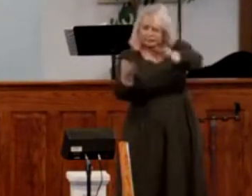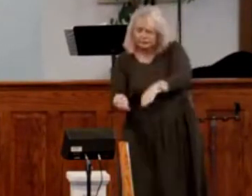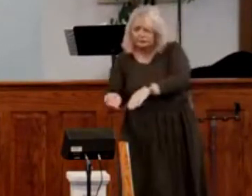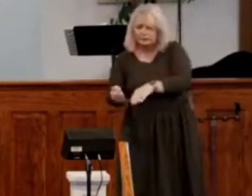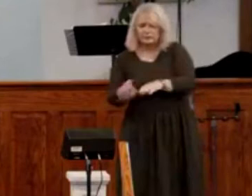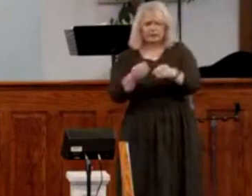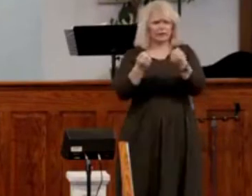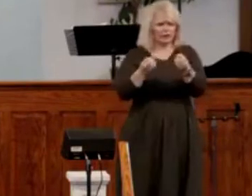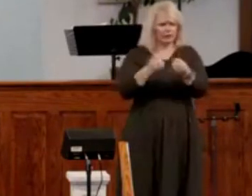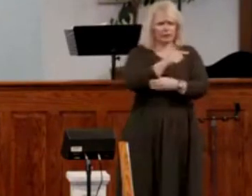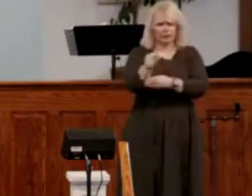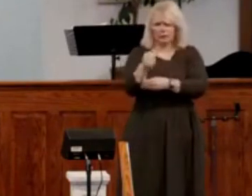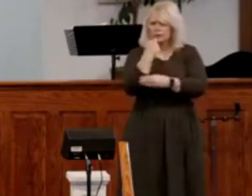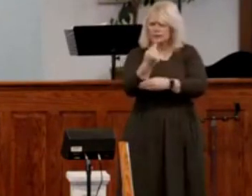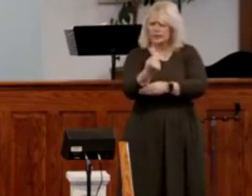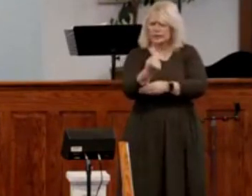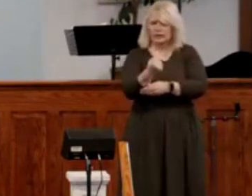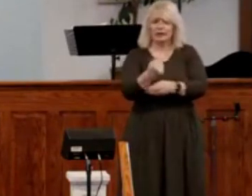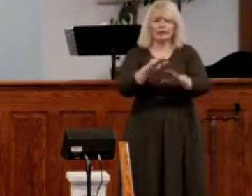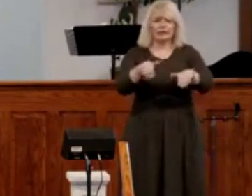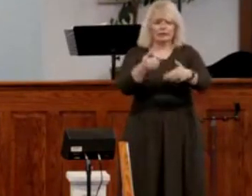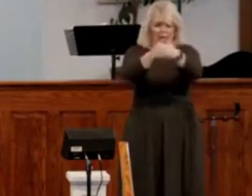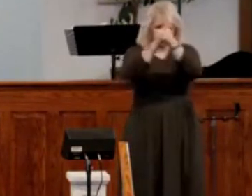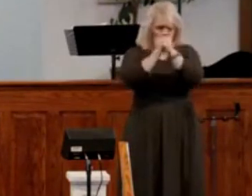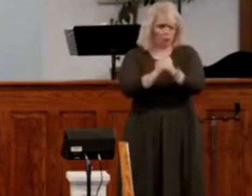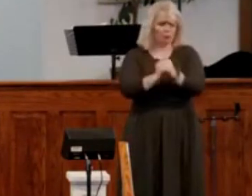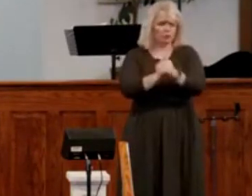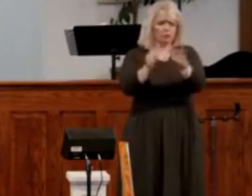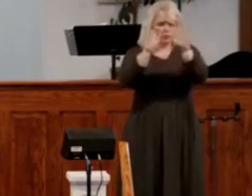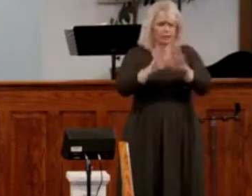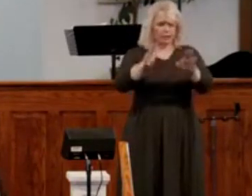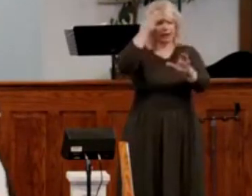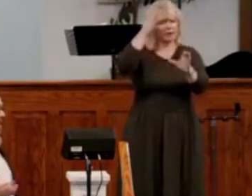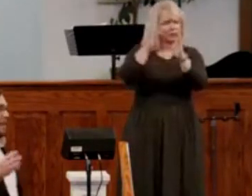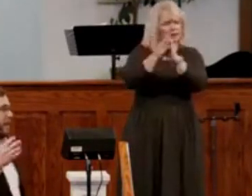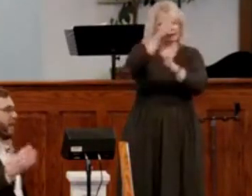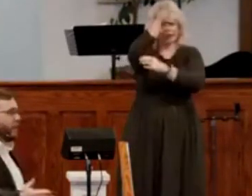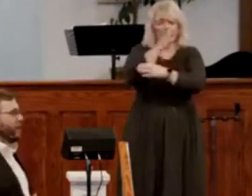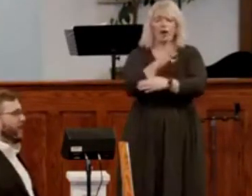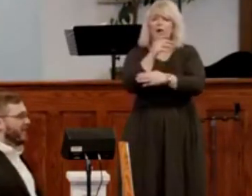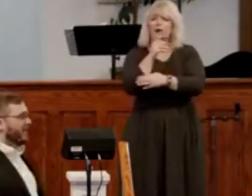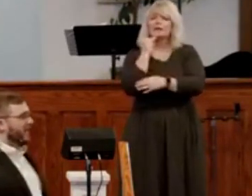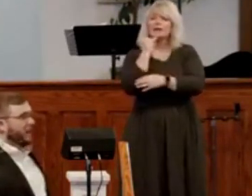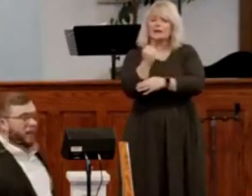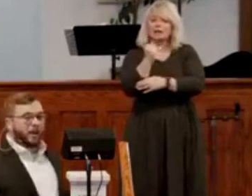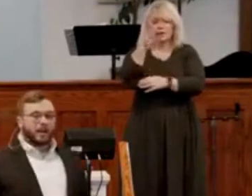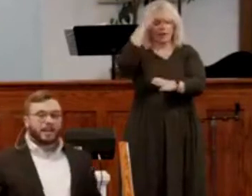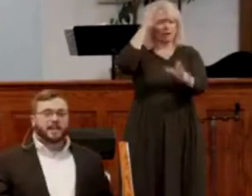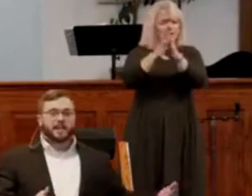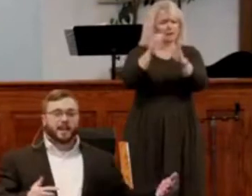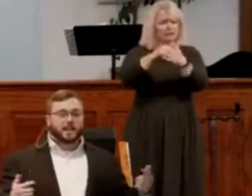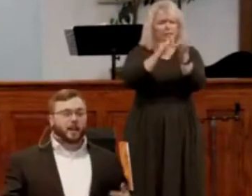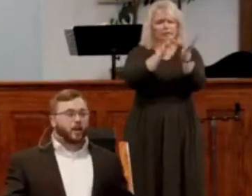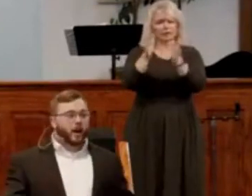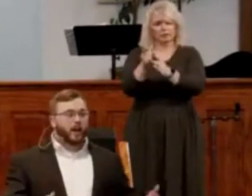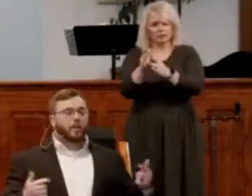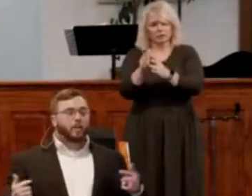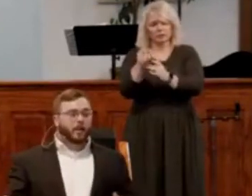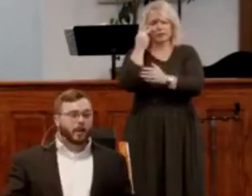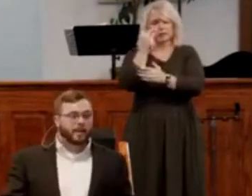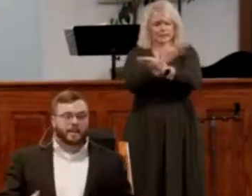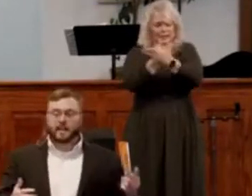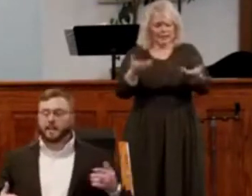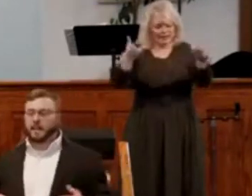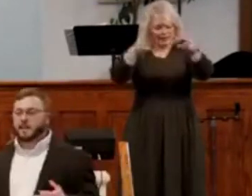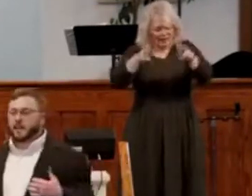How many of you go, yeah, that's about how I come into worship every Sunday. I believe God is who he says he is. I believe in Jesus. But you know what? I see the things that are going on in the